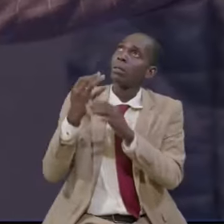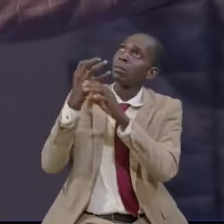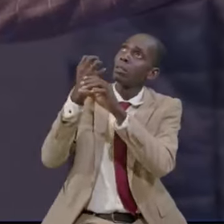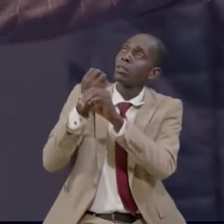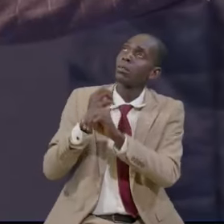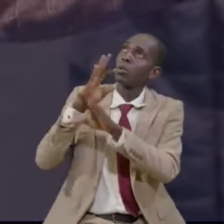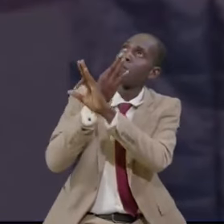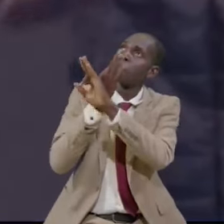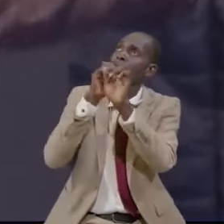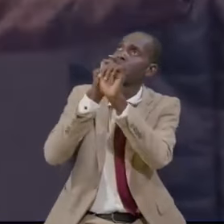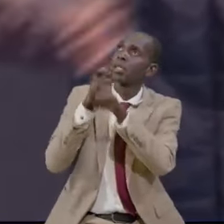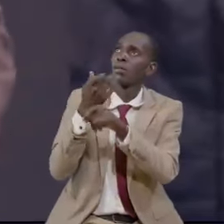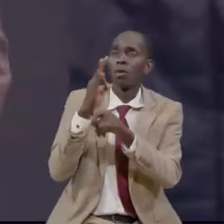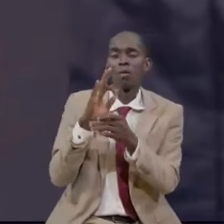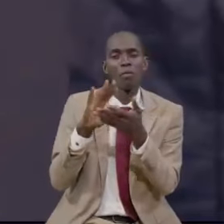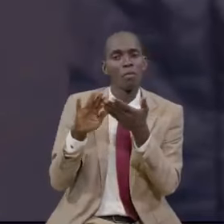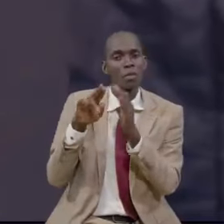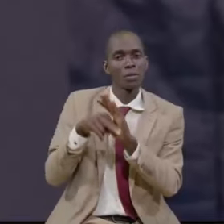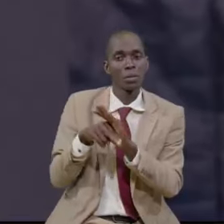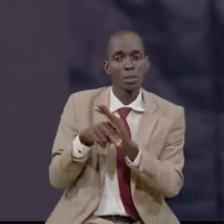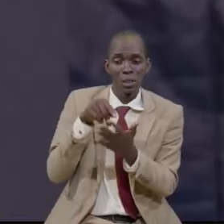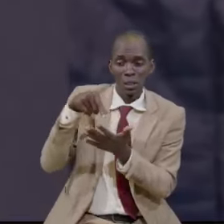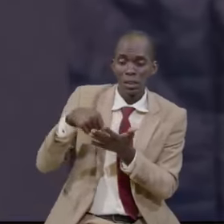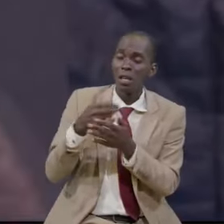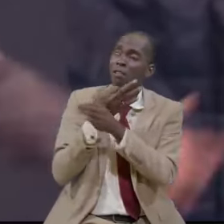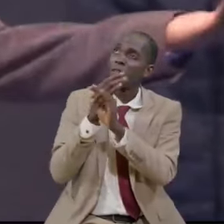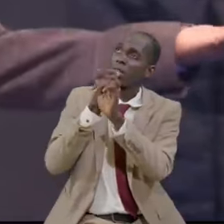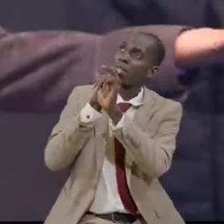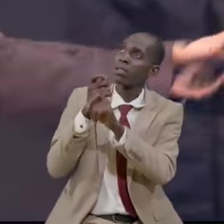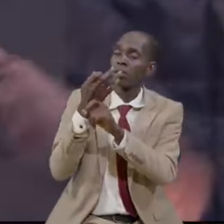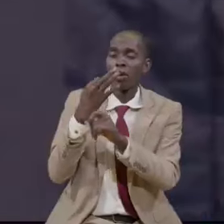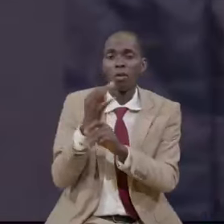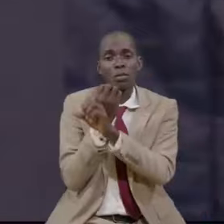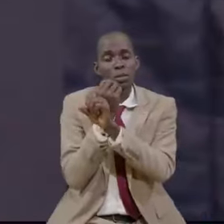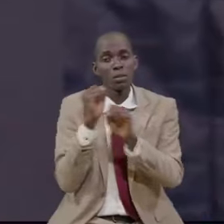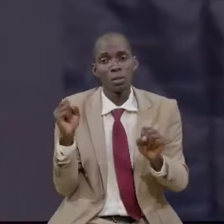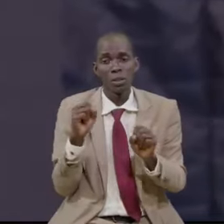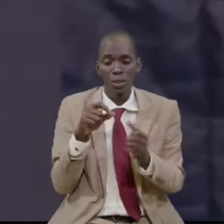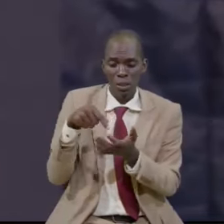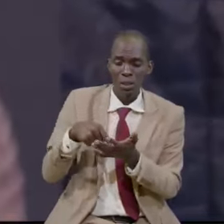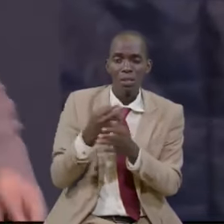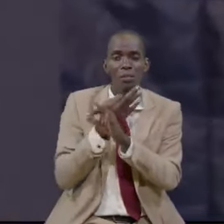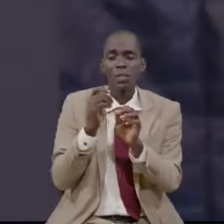forgiveness, this gift of salvation, this gift of eternal life. And I want